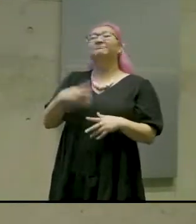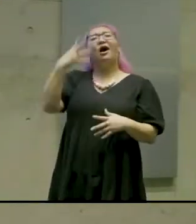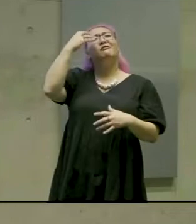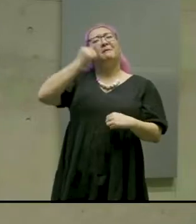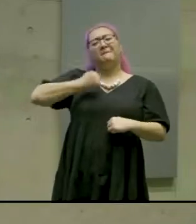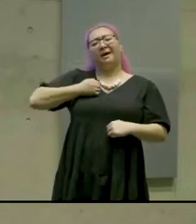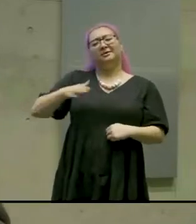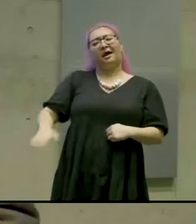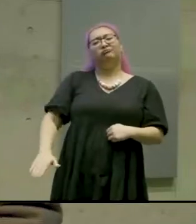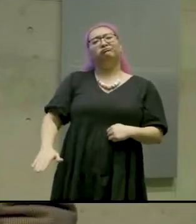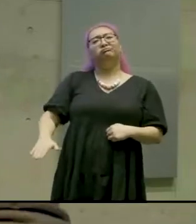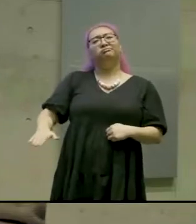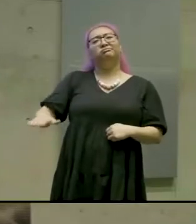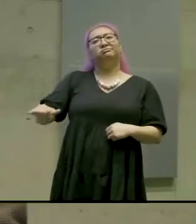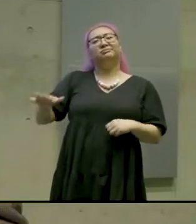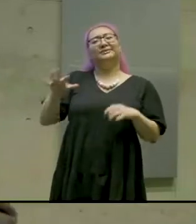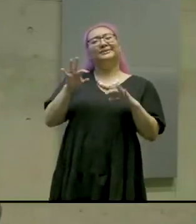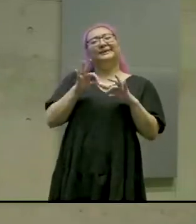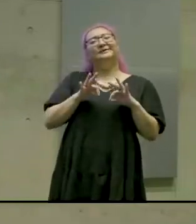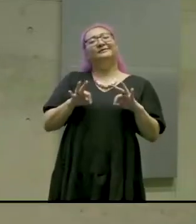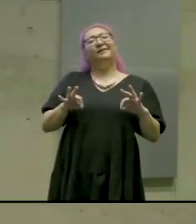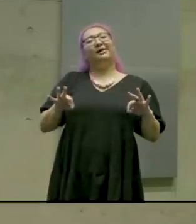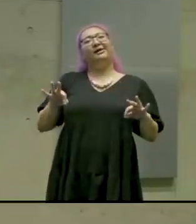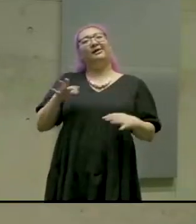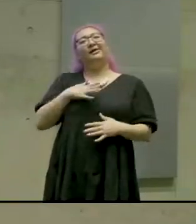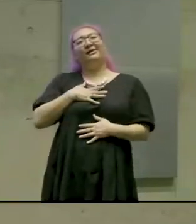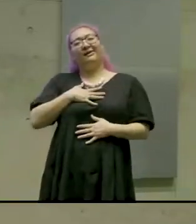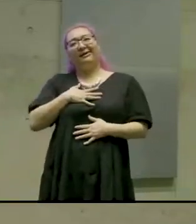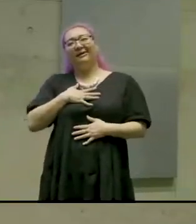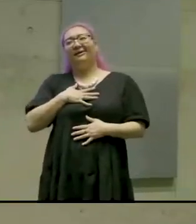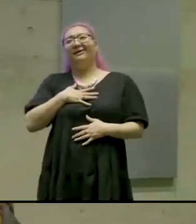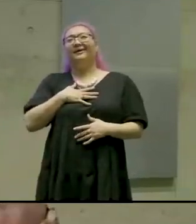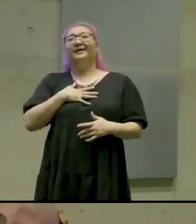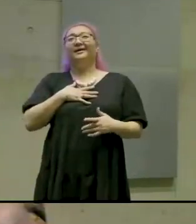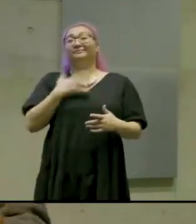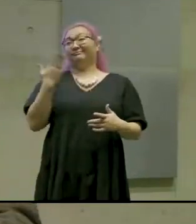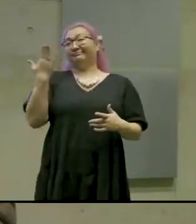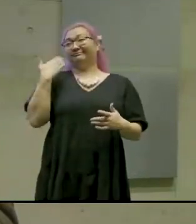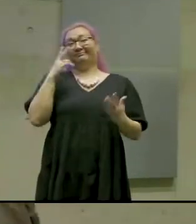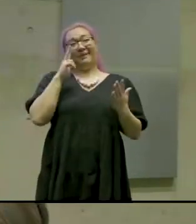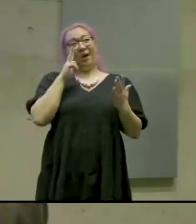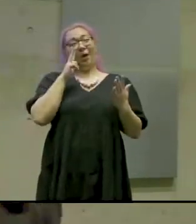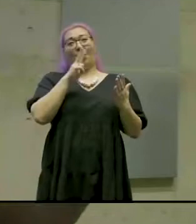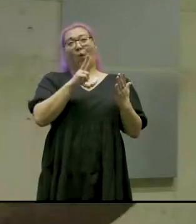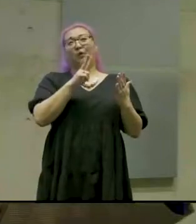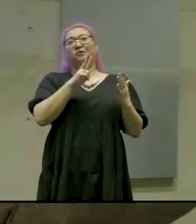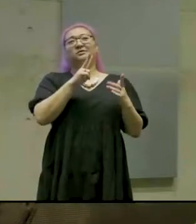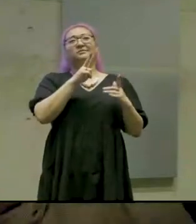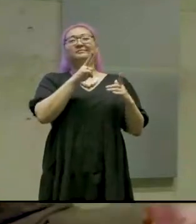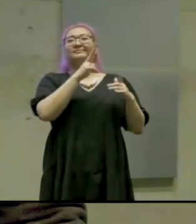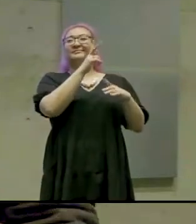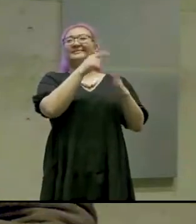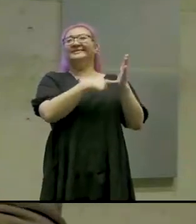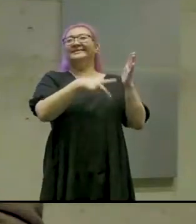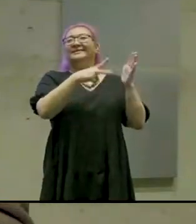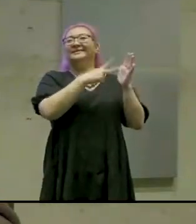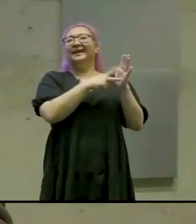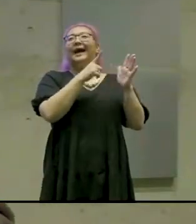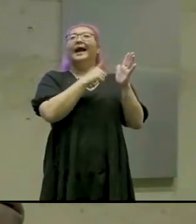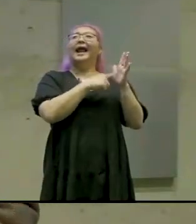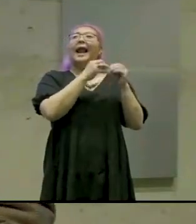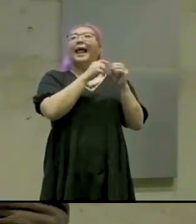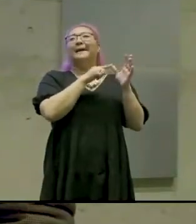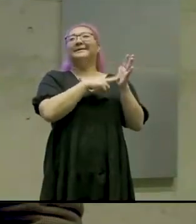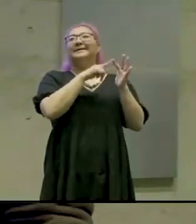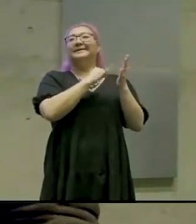childhood. So I used to watch Lebanese drawing series with my mom instead of going to kindergarten. I